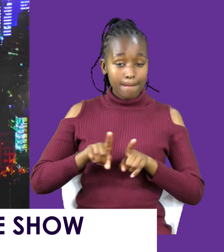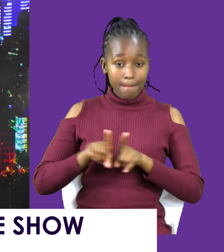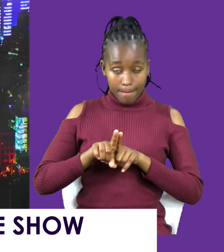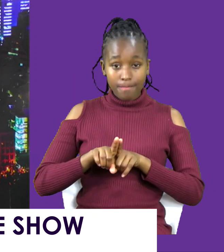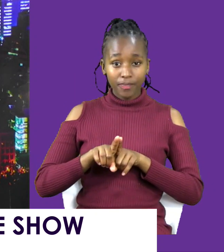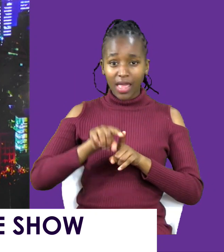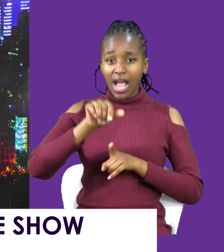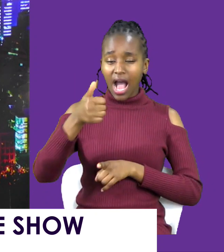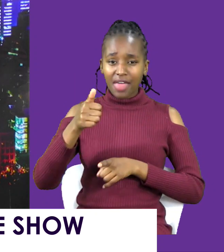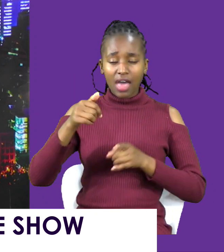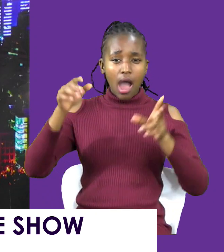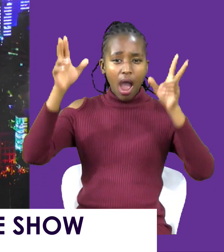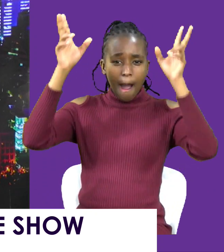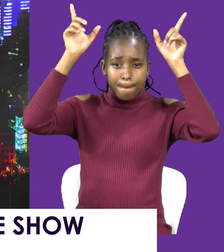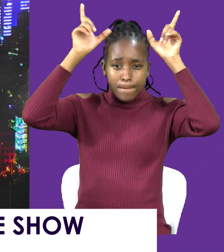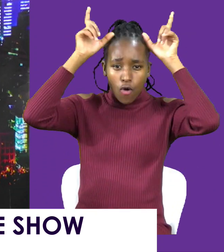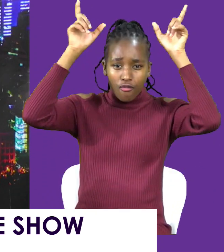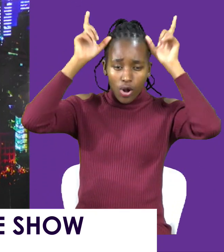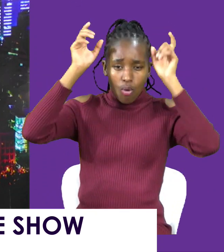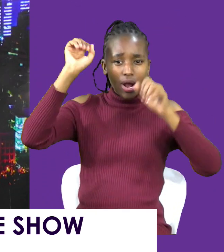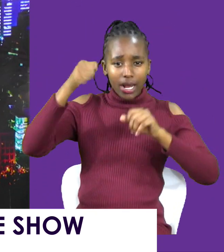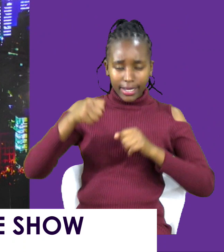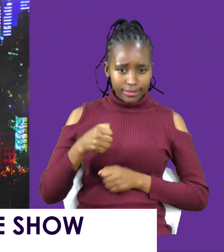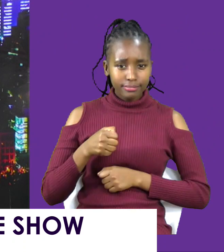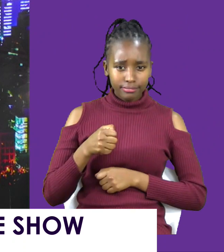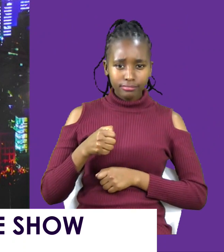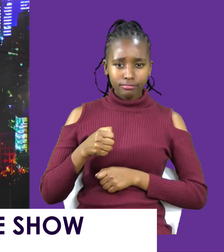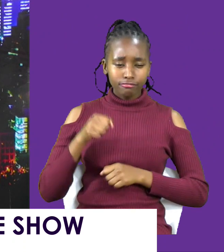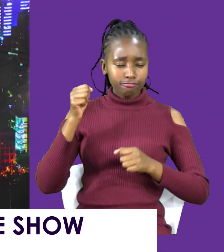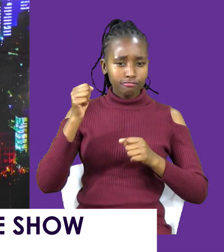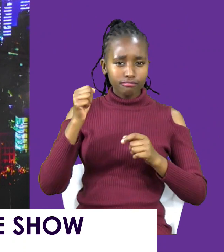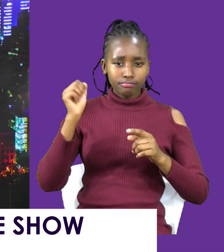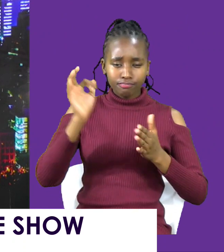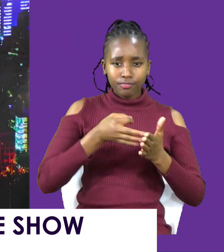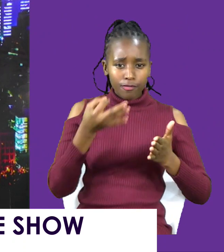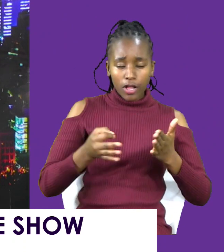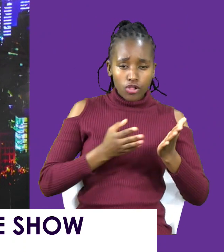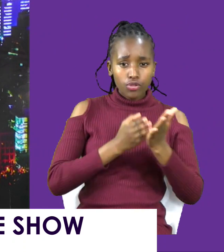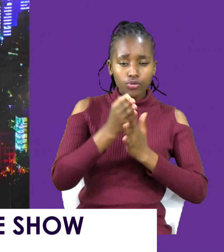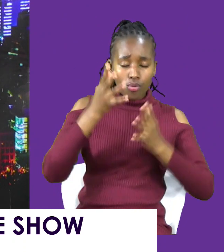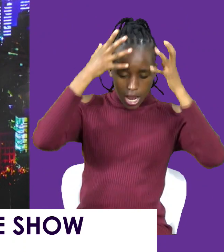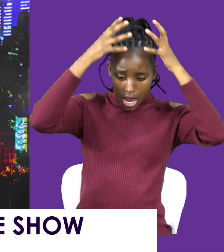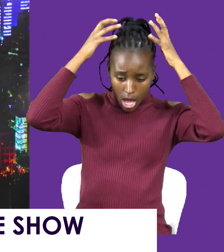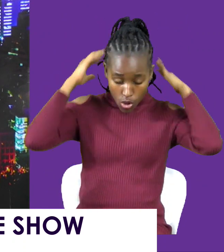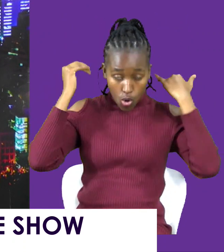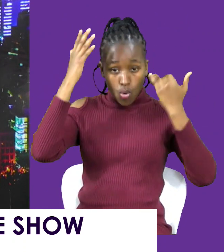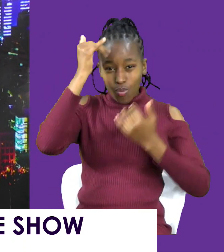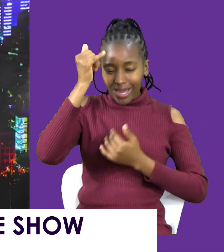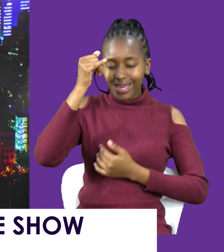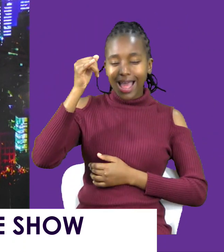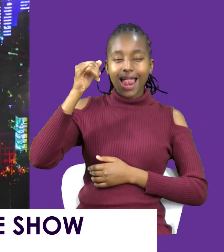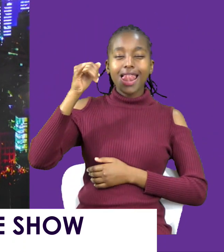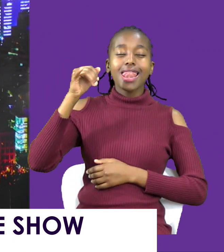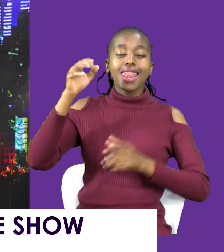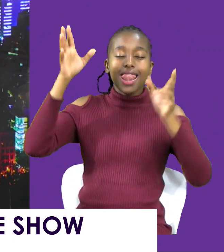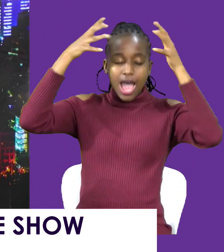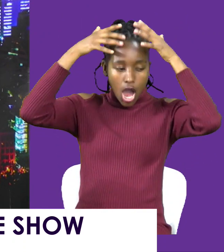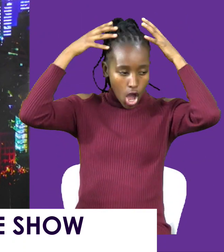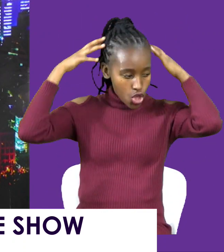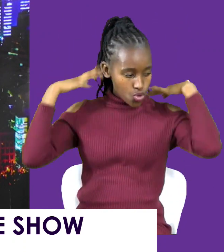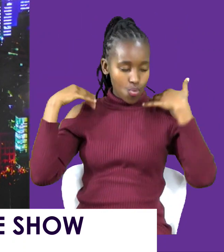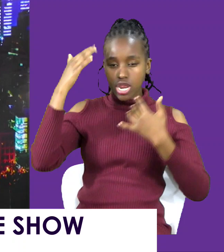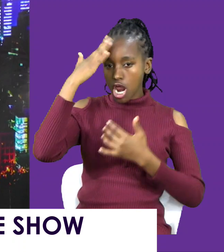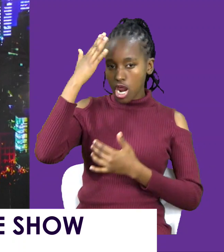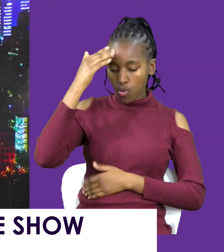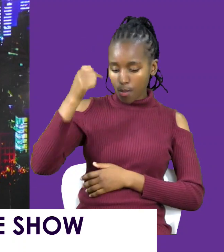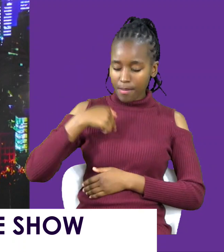the lion has embraced a winning mentality. Did you know that a crocodile can finish